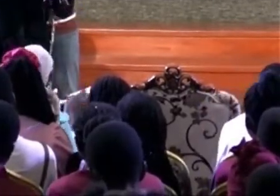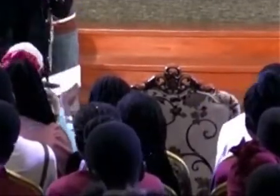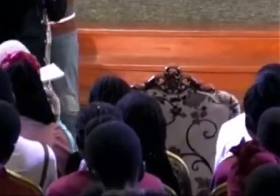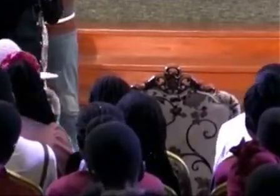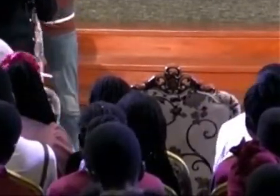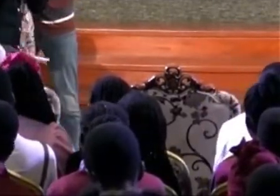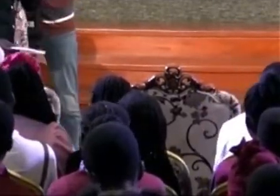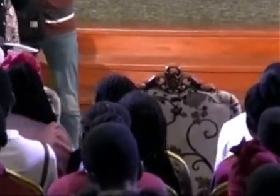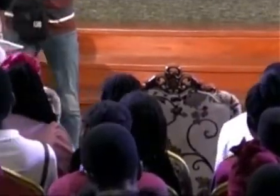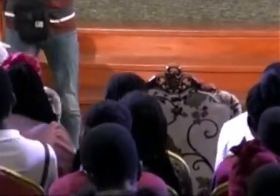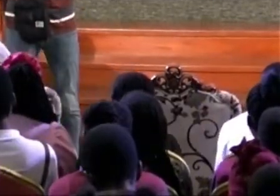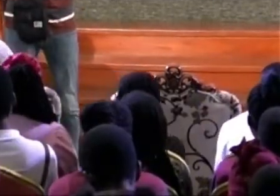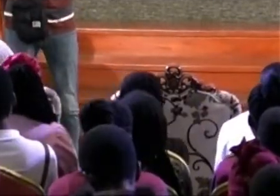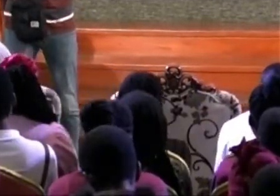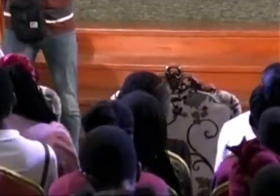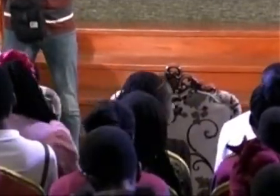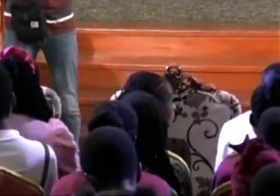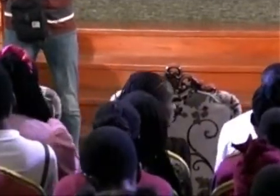Is it Olivia or Eugene?